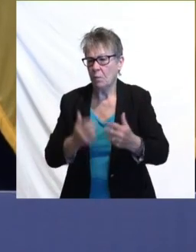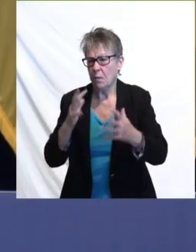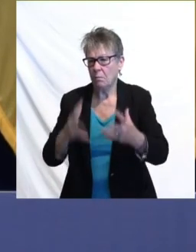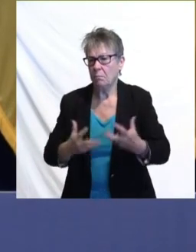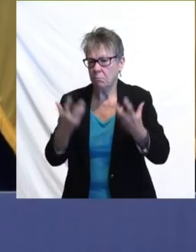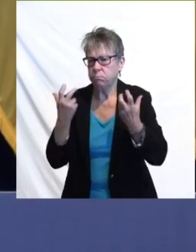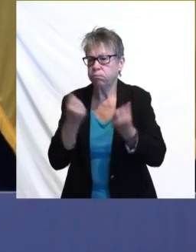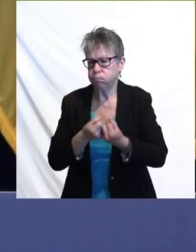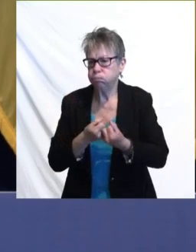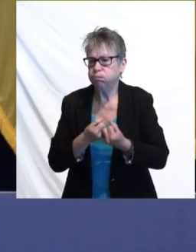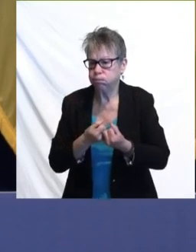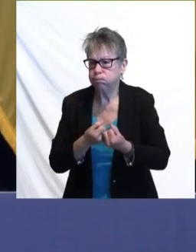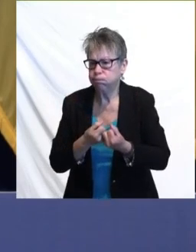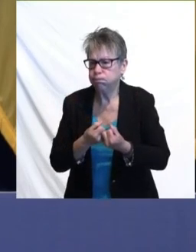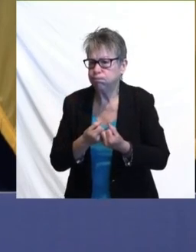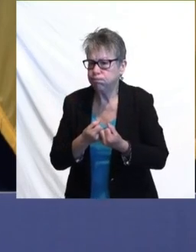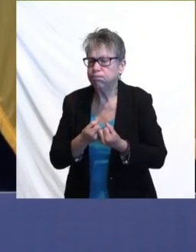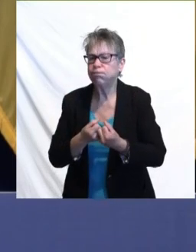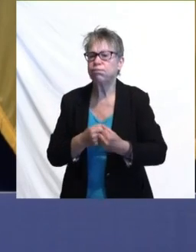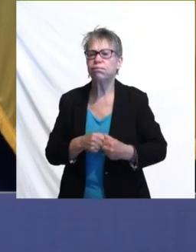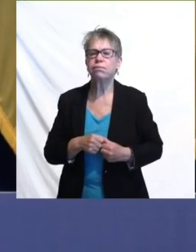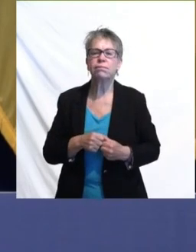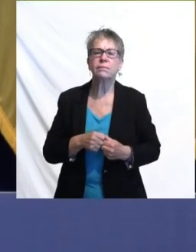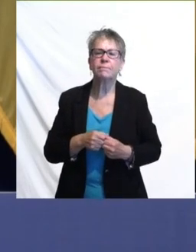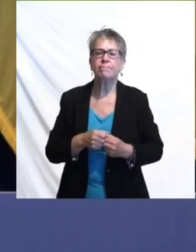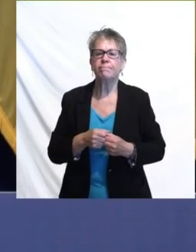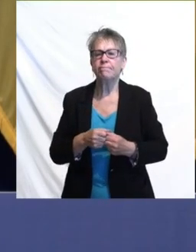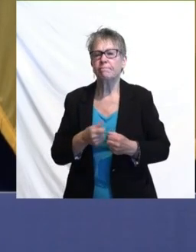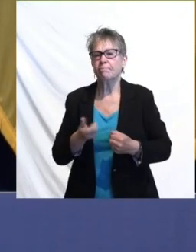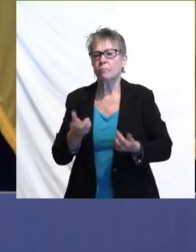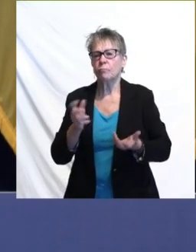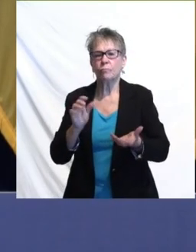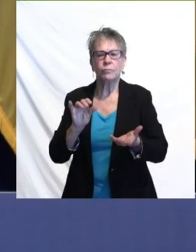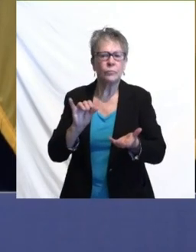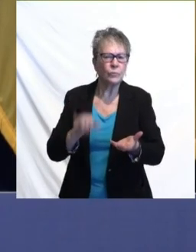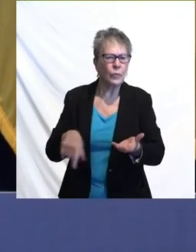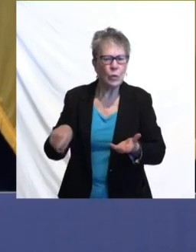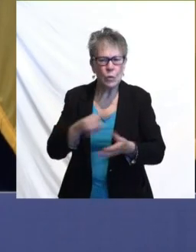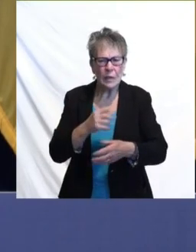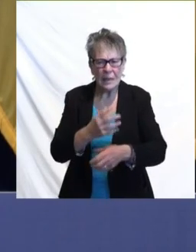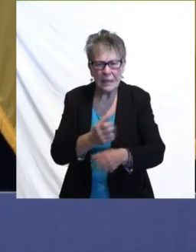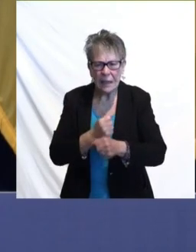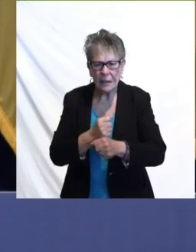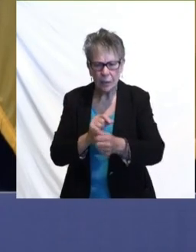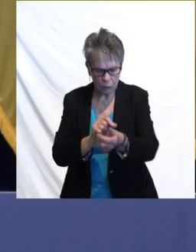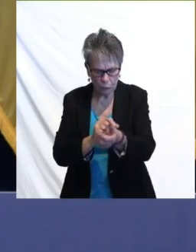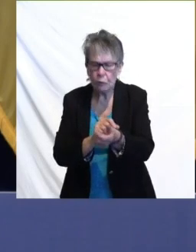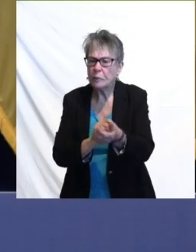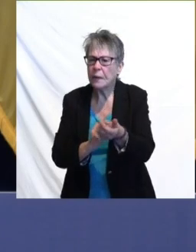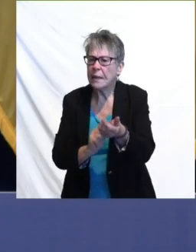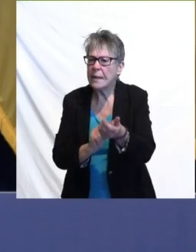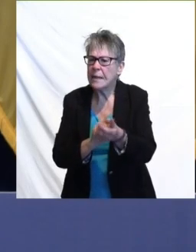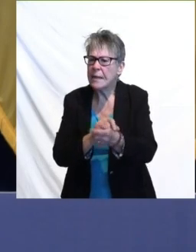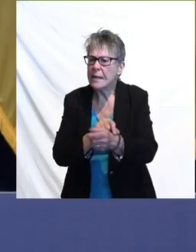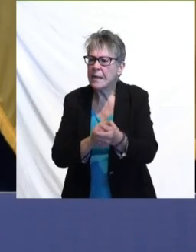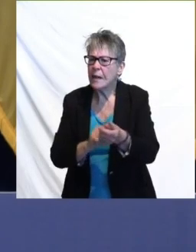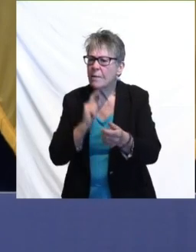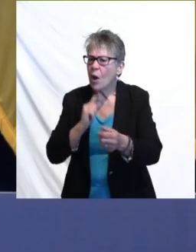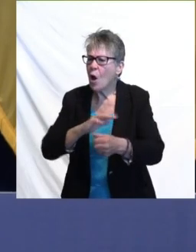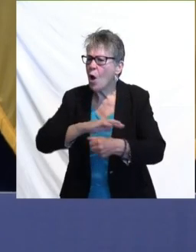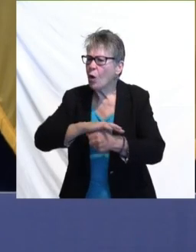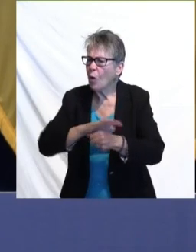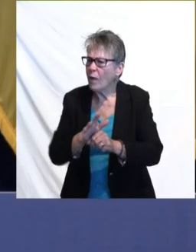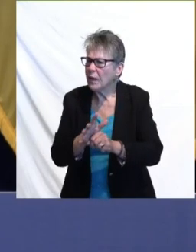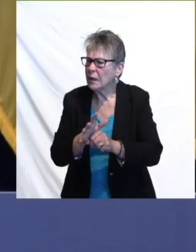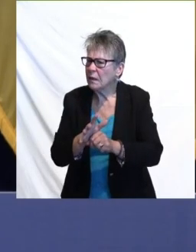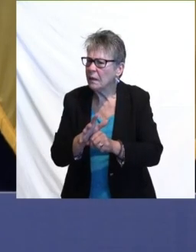from you. Stick it to COVID wristband, which I think you got when you had your booster, which you said was an incredibly easy,